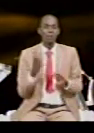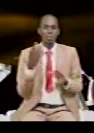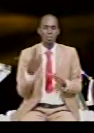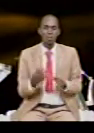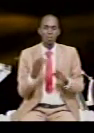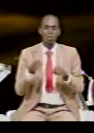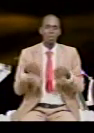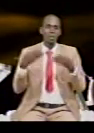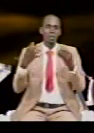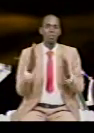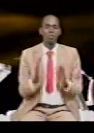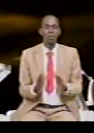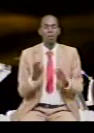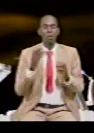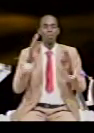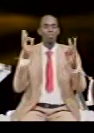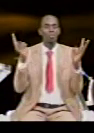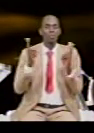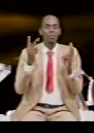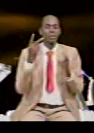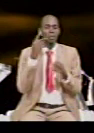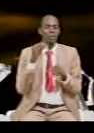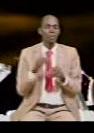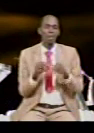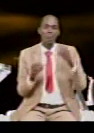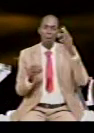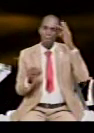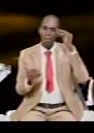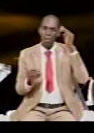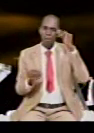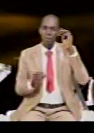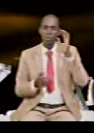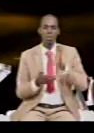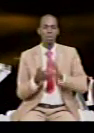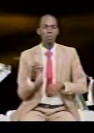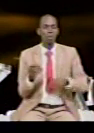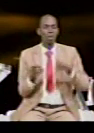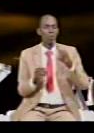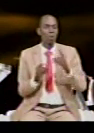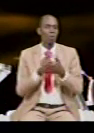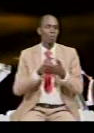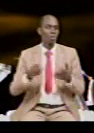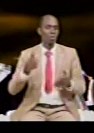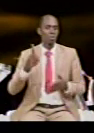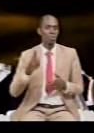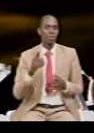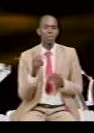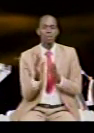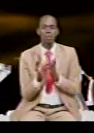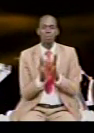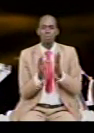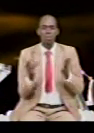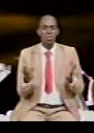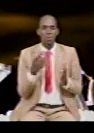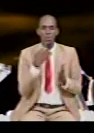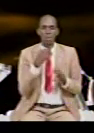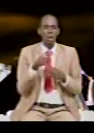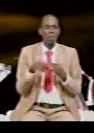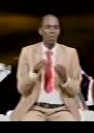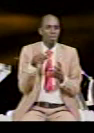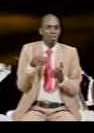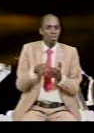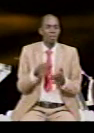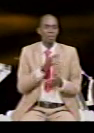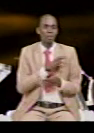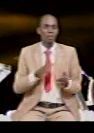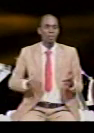Matthew chapter 1, we read there in verse 21. There, the Bible tells us about this Jesus Christ and